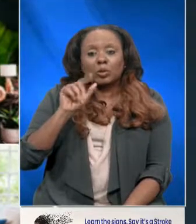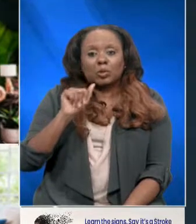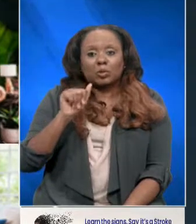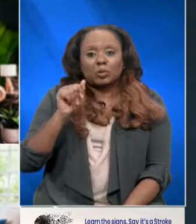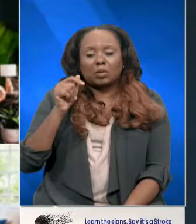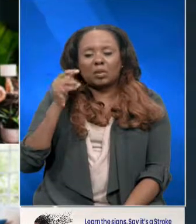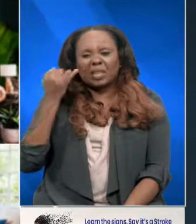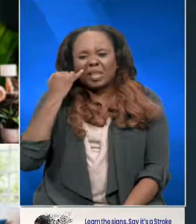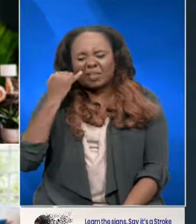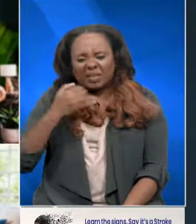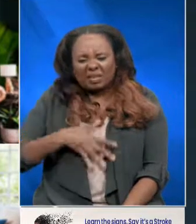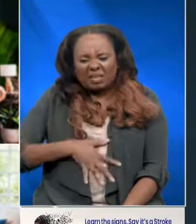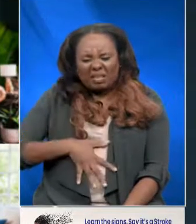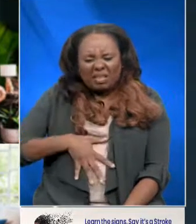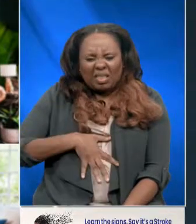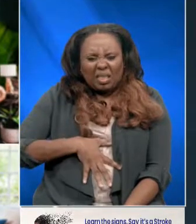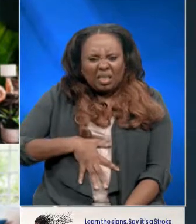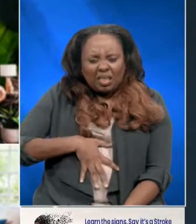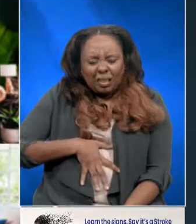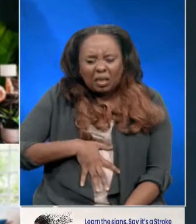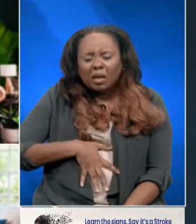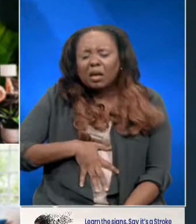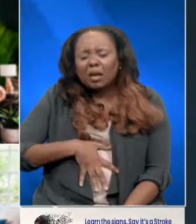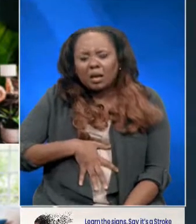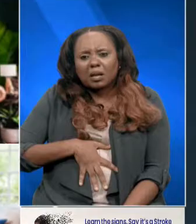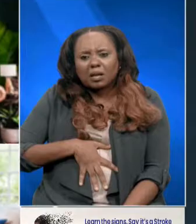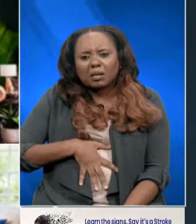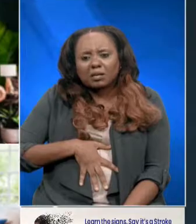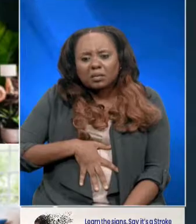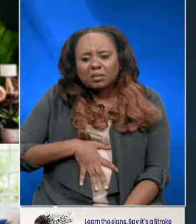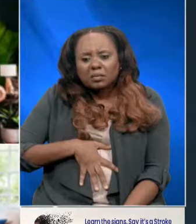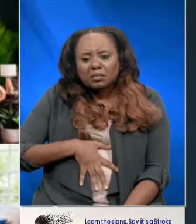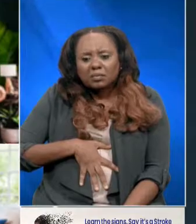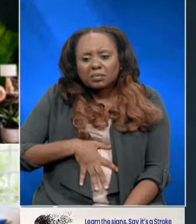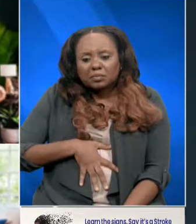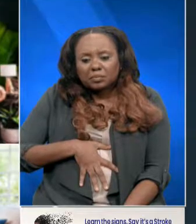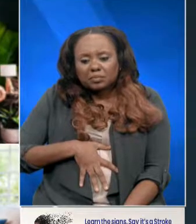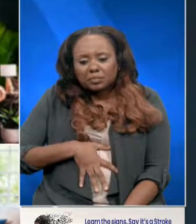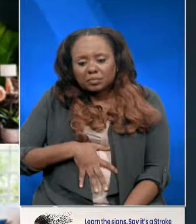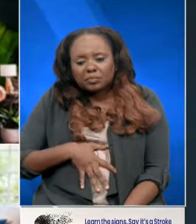indigestion. I would like to ask, how dangerous is that for consumption?